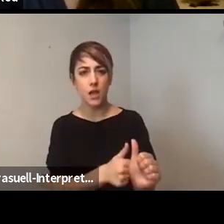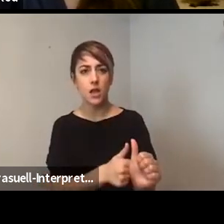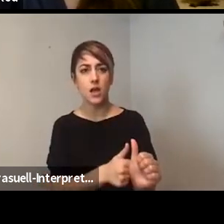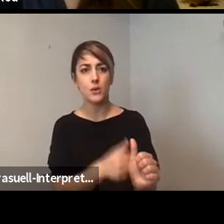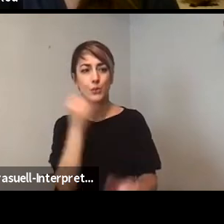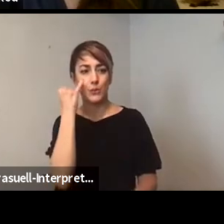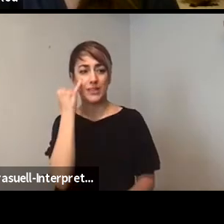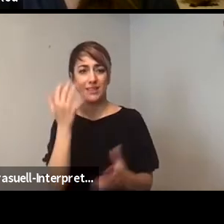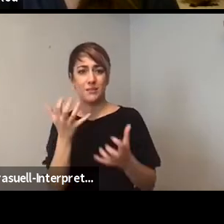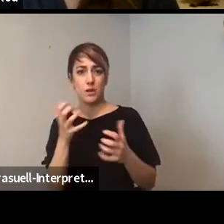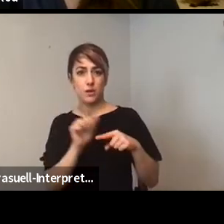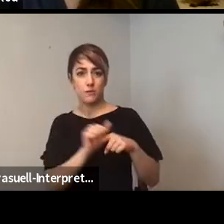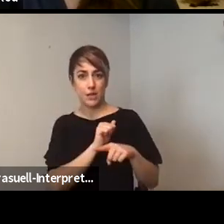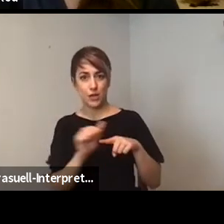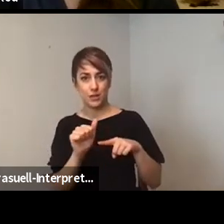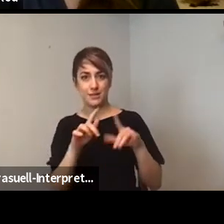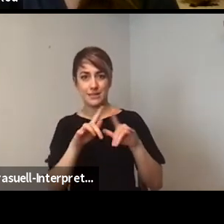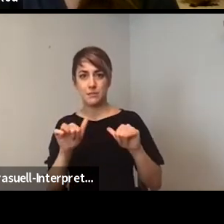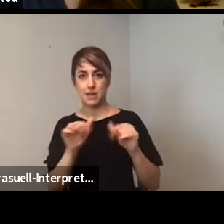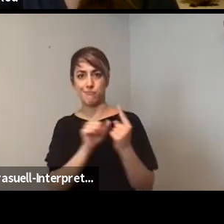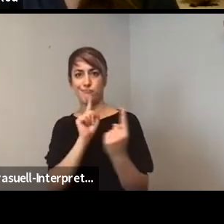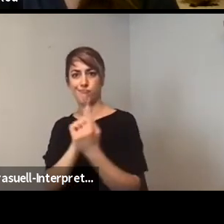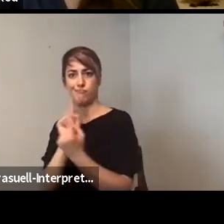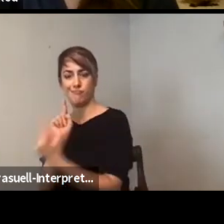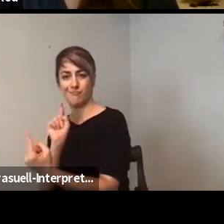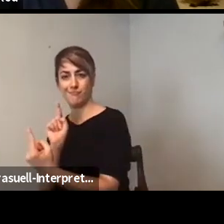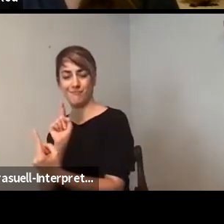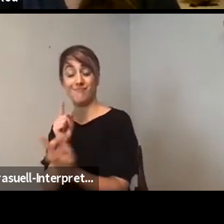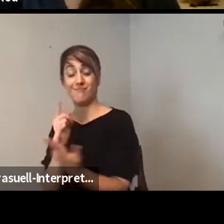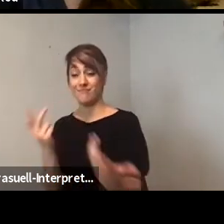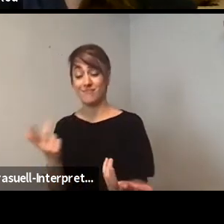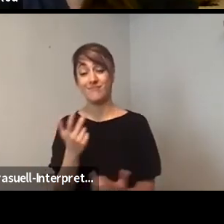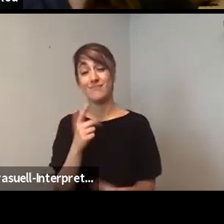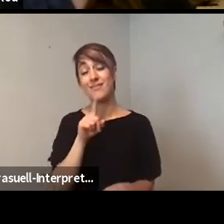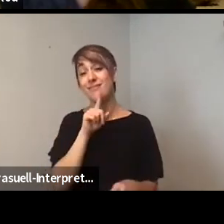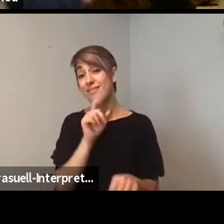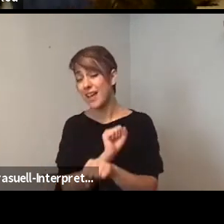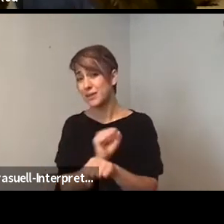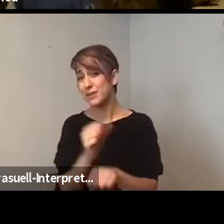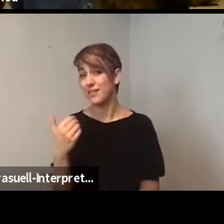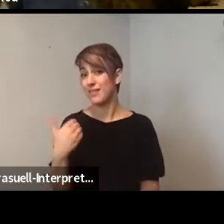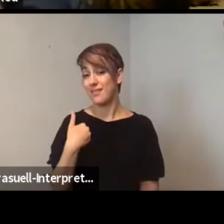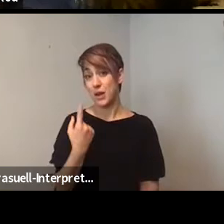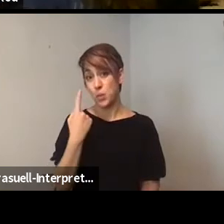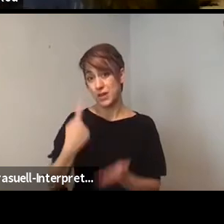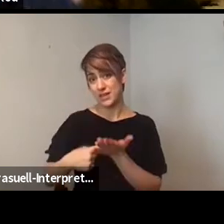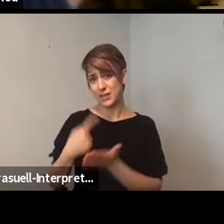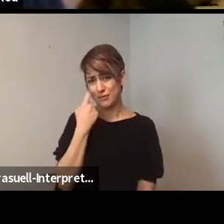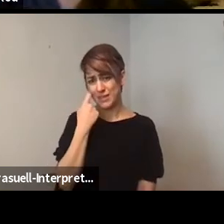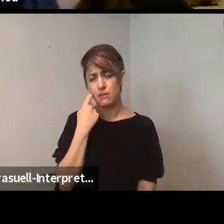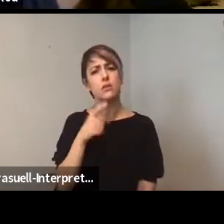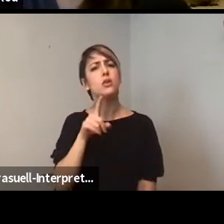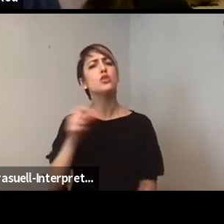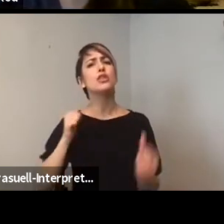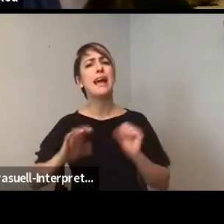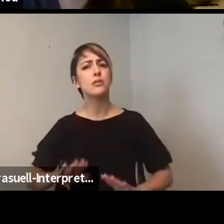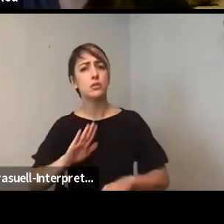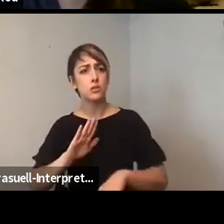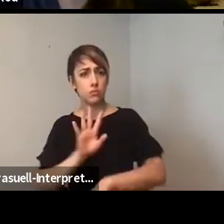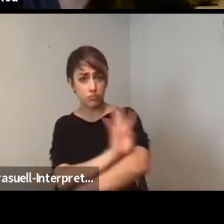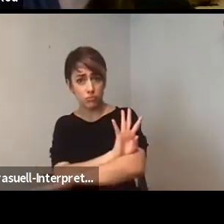a discussion whether actors should wear a mask on stage. Oh, which really? You don't mean theatrical